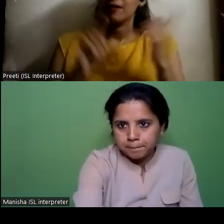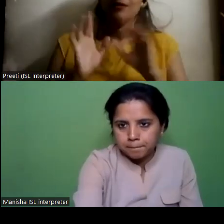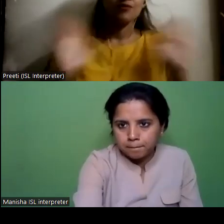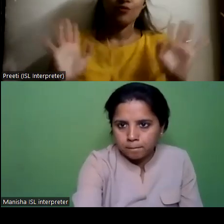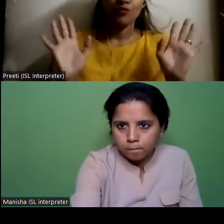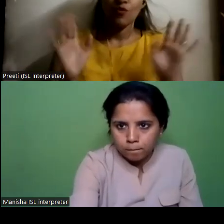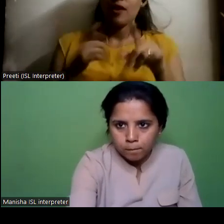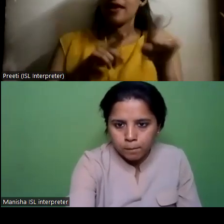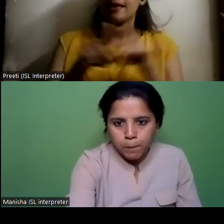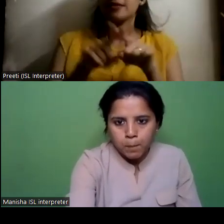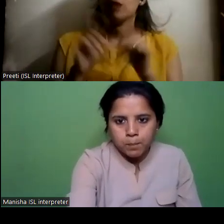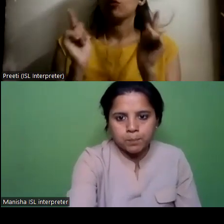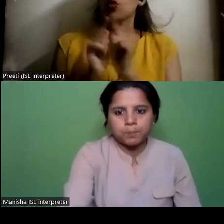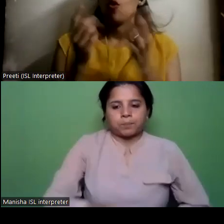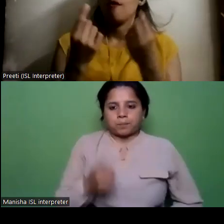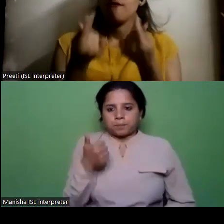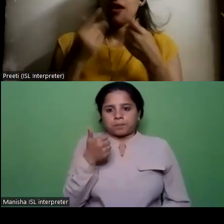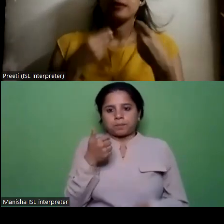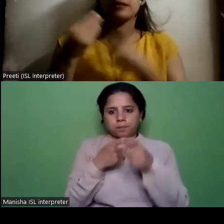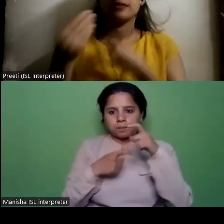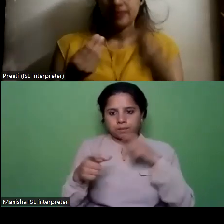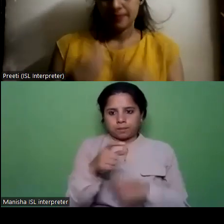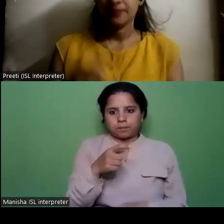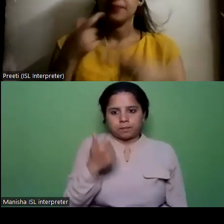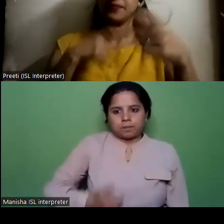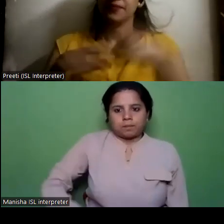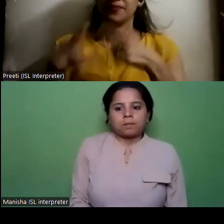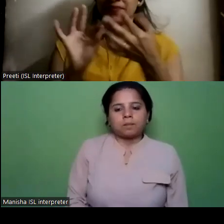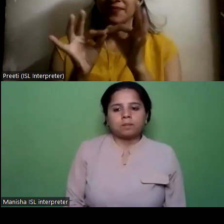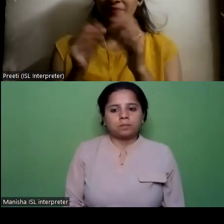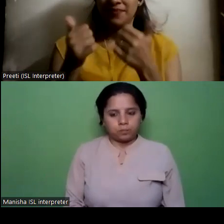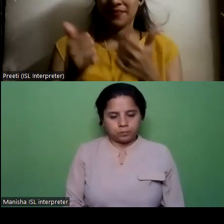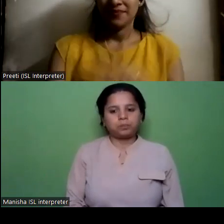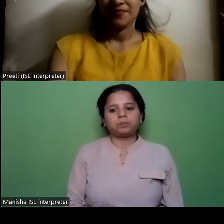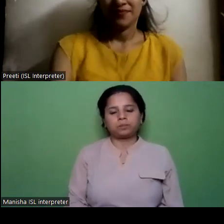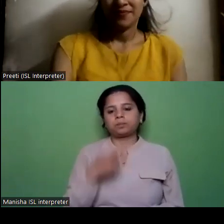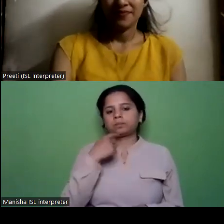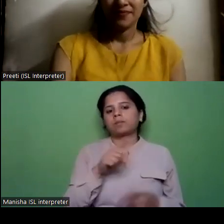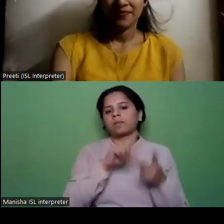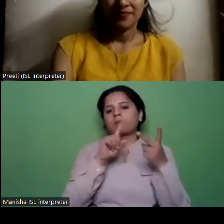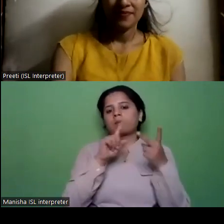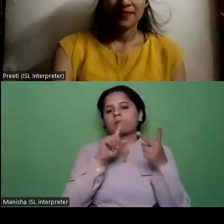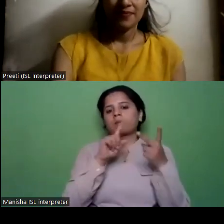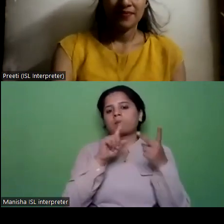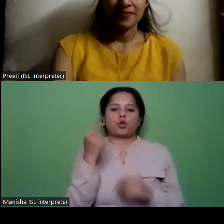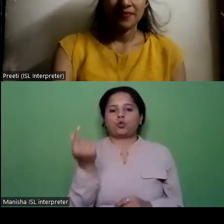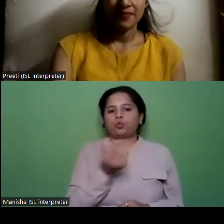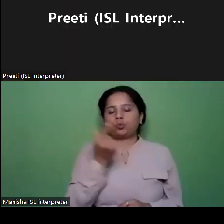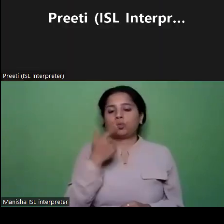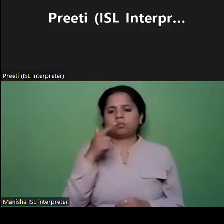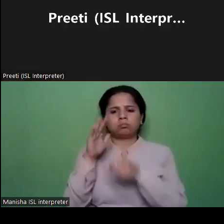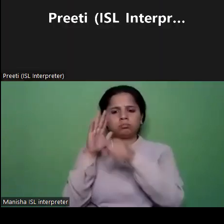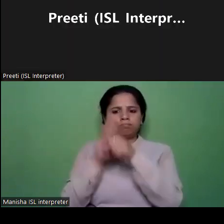to examples of all of them, but let me first just touch upon the terms. Second is equitable use. It should not discriminate